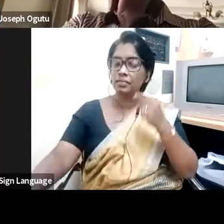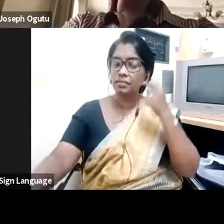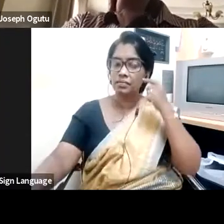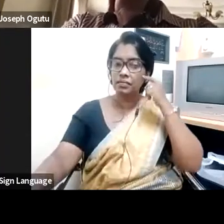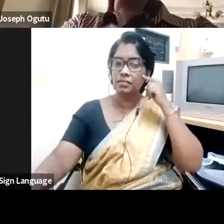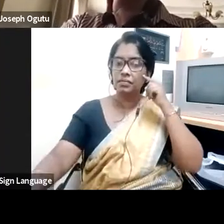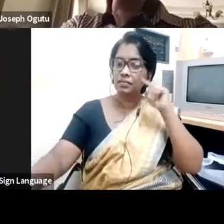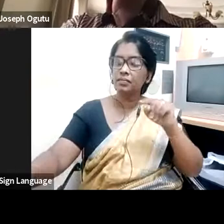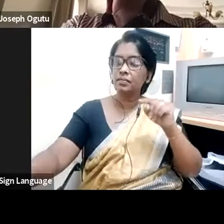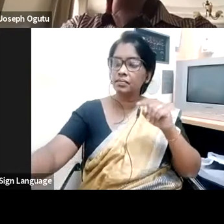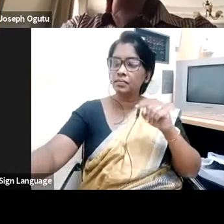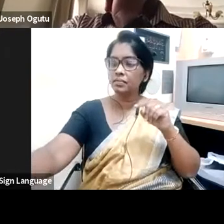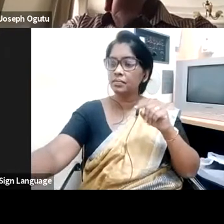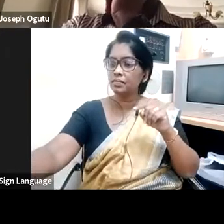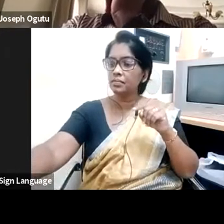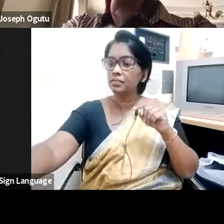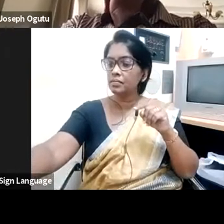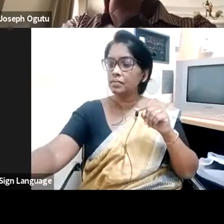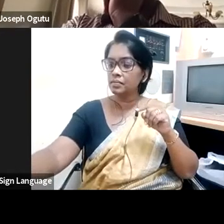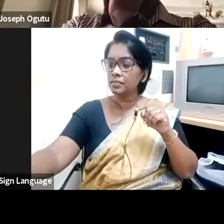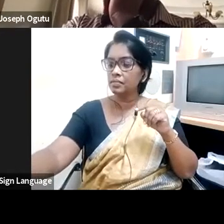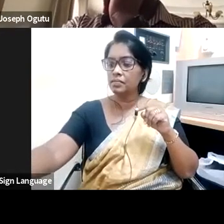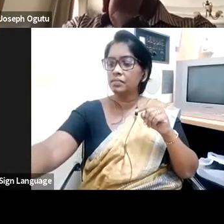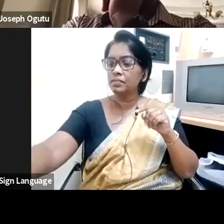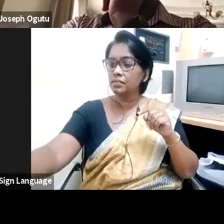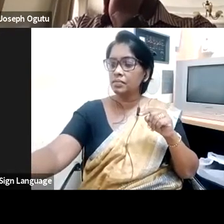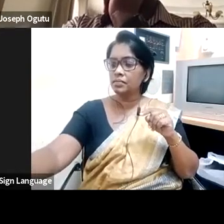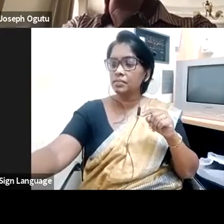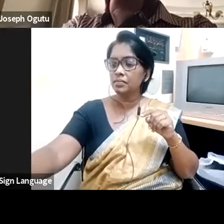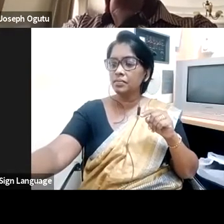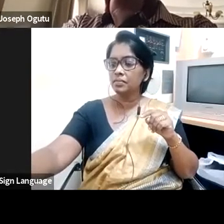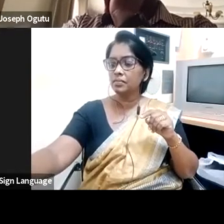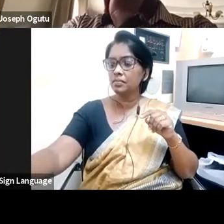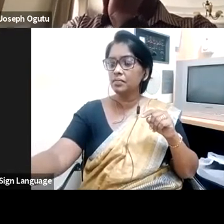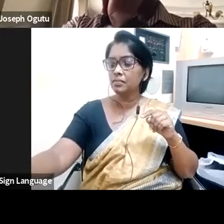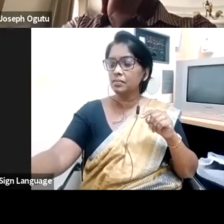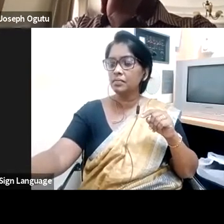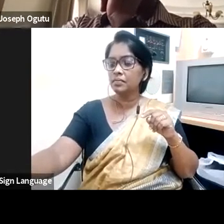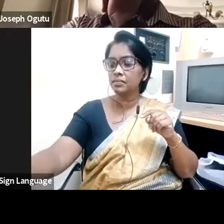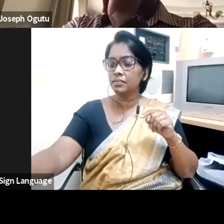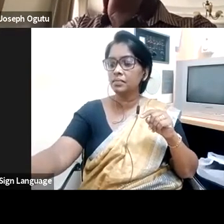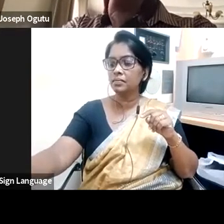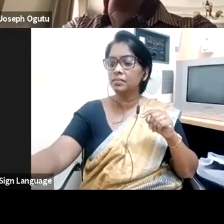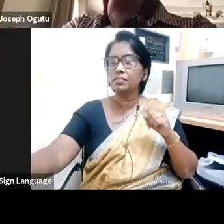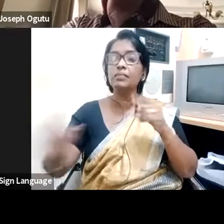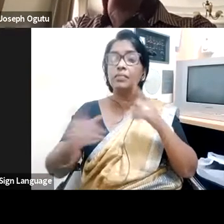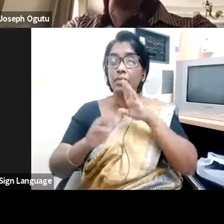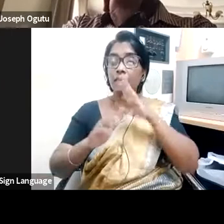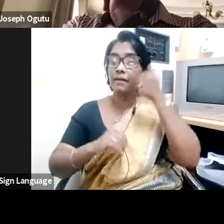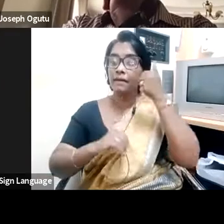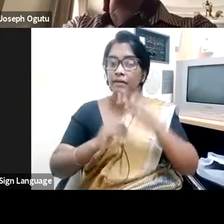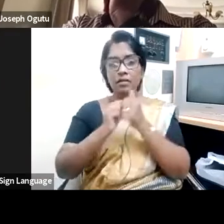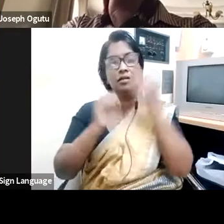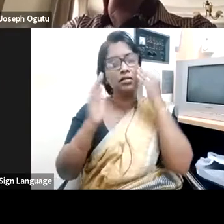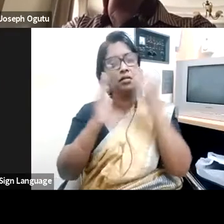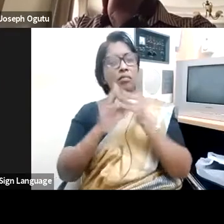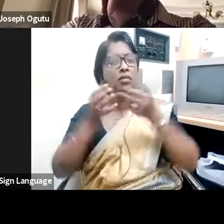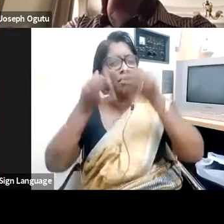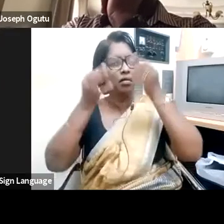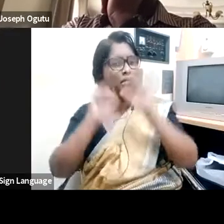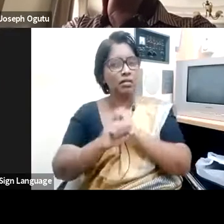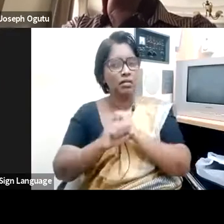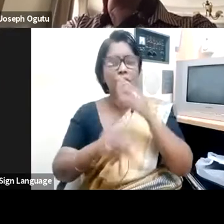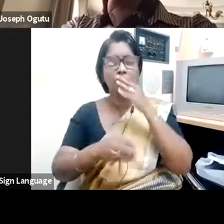Or for someone or a group of people. I always say, if you don't make meaning, you don't make money. That's the bottom